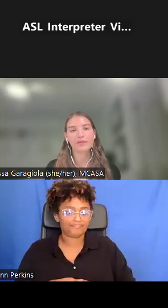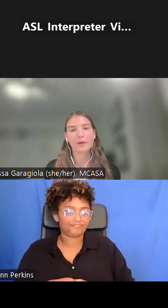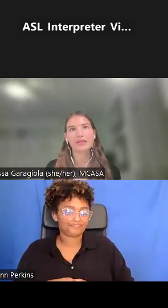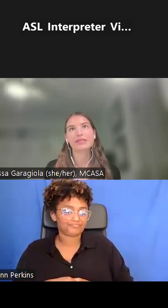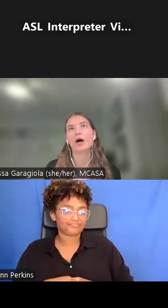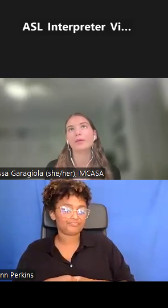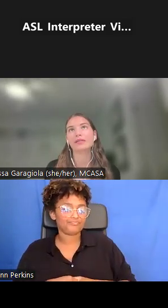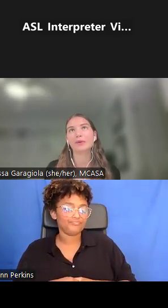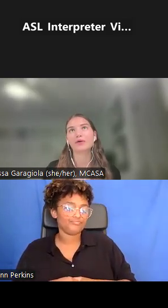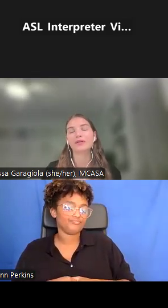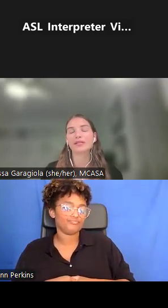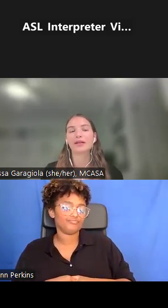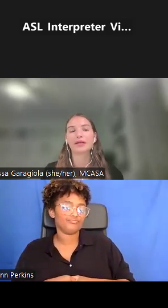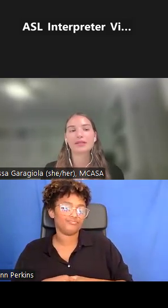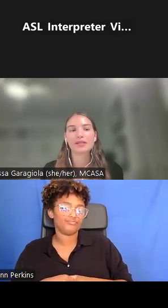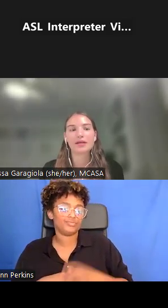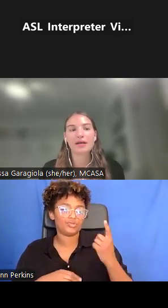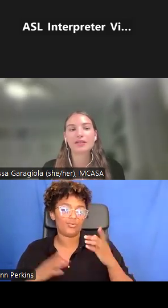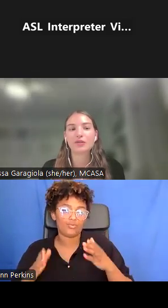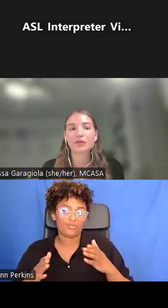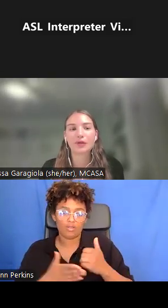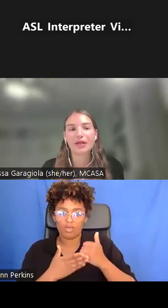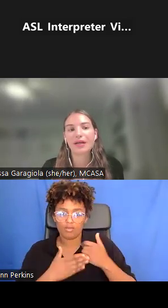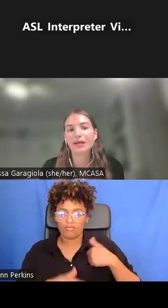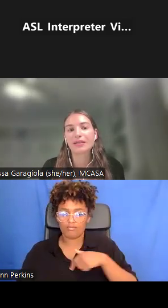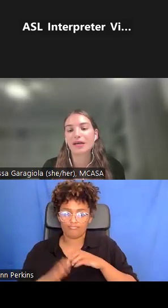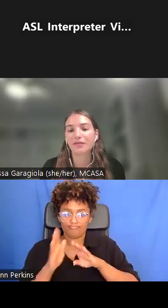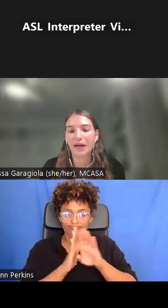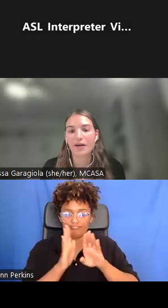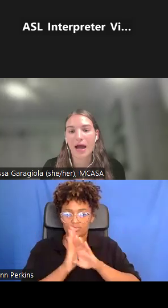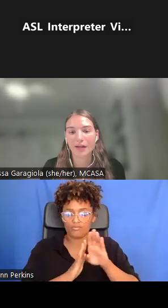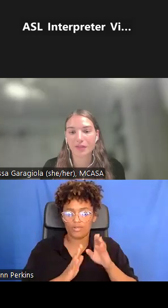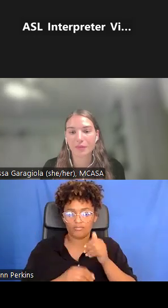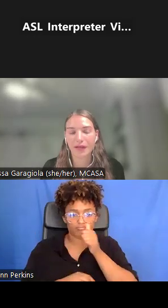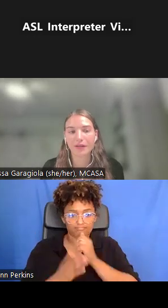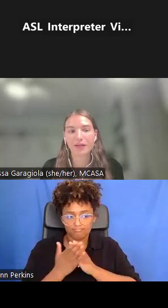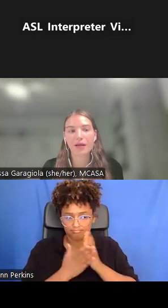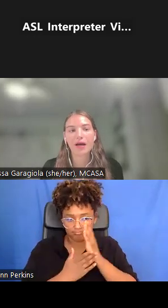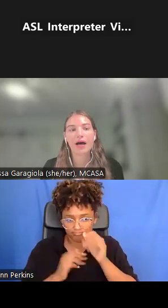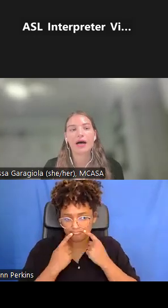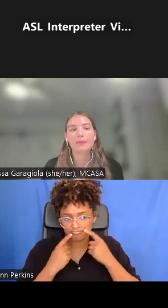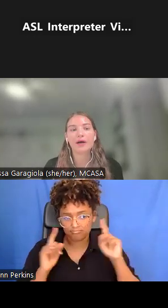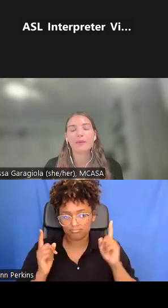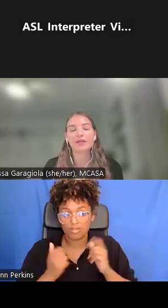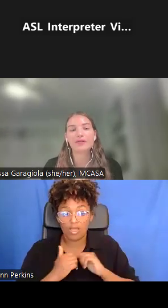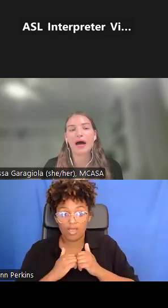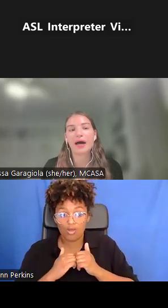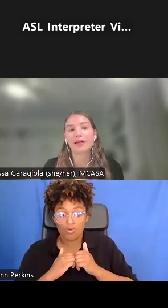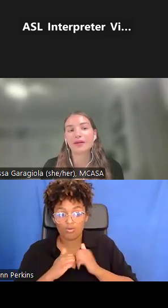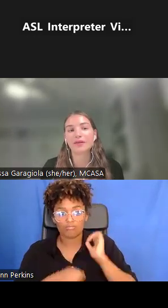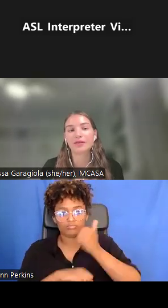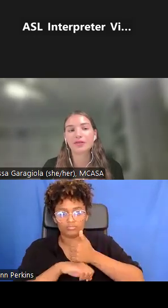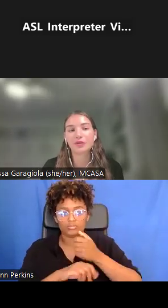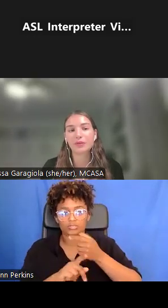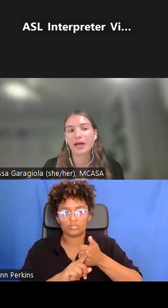So one of the ways to help us build resilience is to create a self-care action plan. Now, I want to